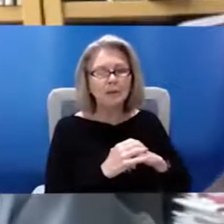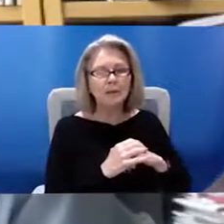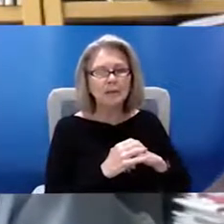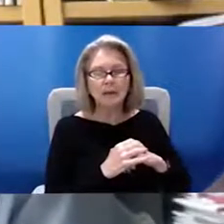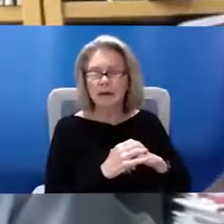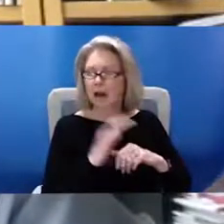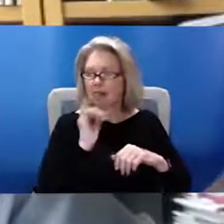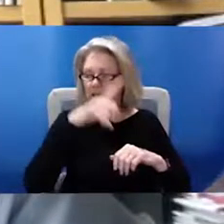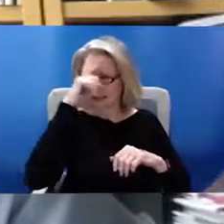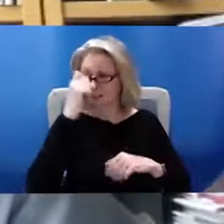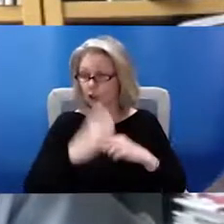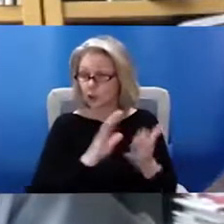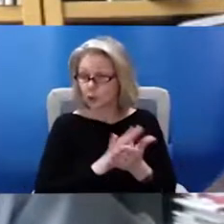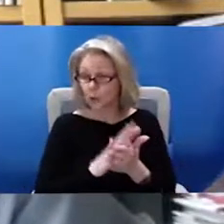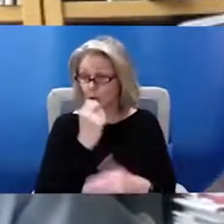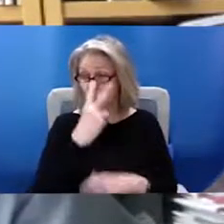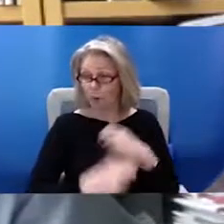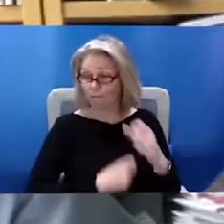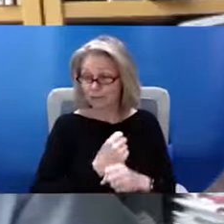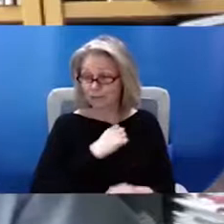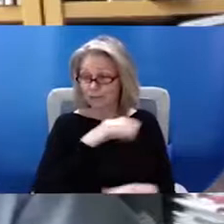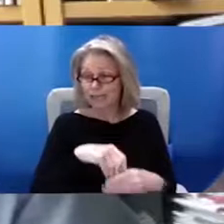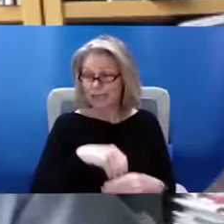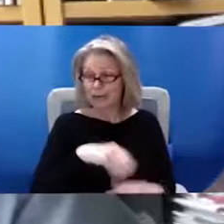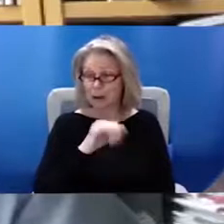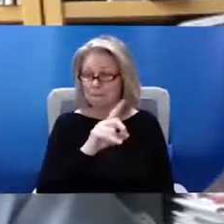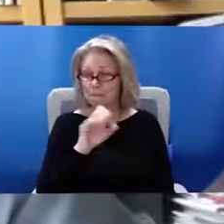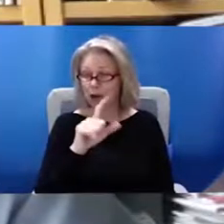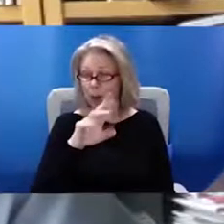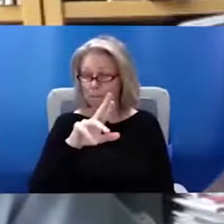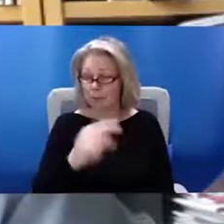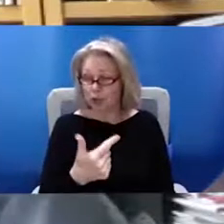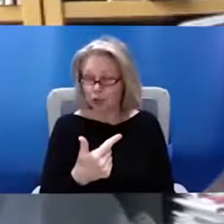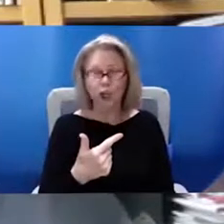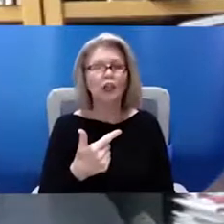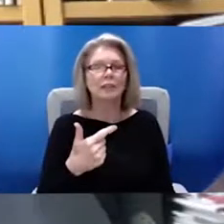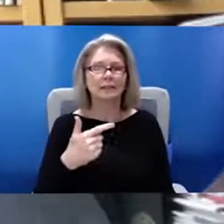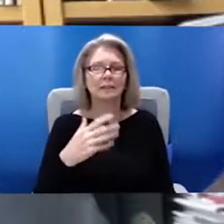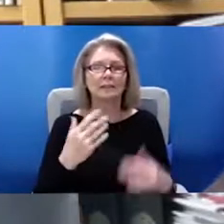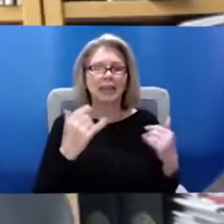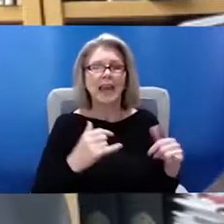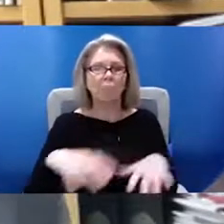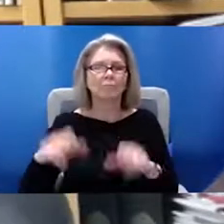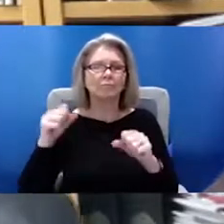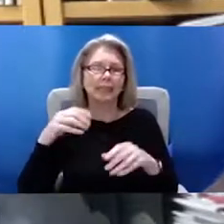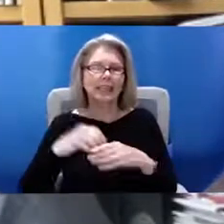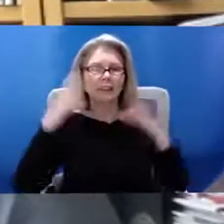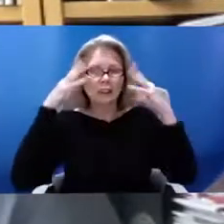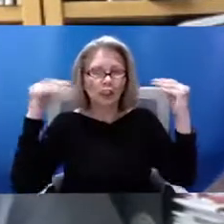the 12 years of the Decolonial Summer School in Middelburg that is now hosted at the Van Abbe